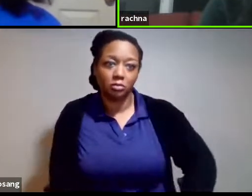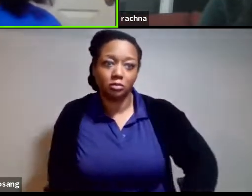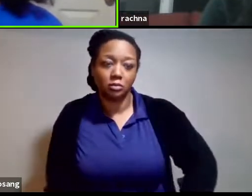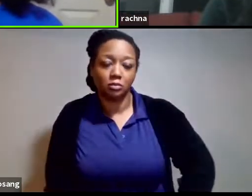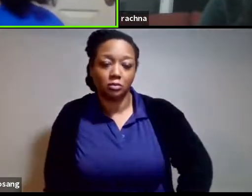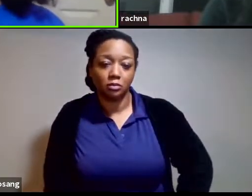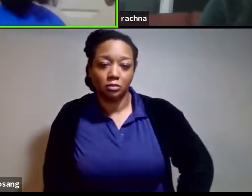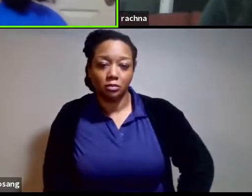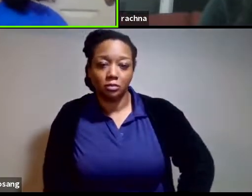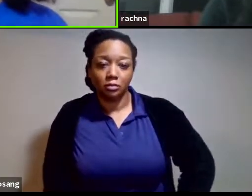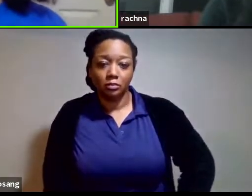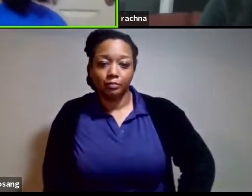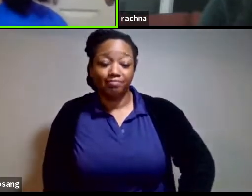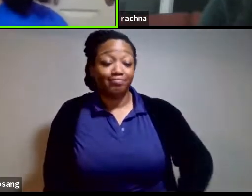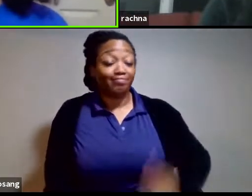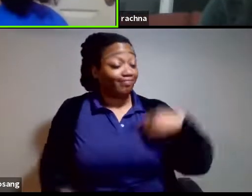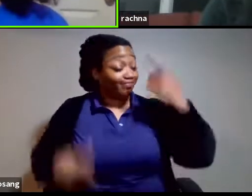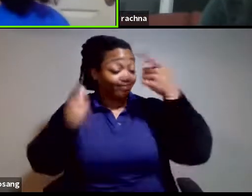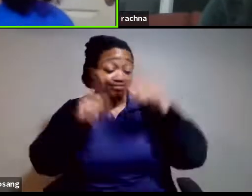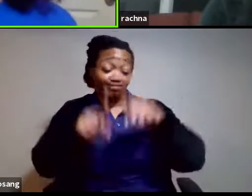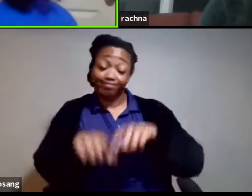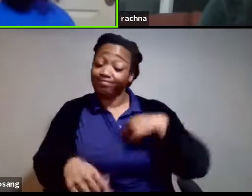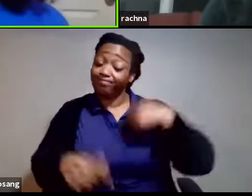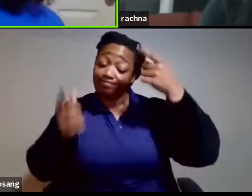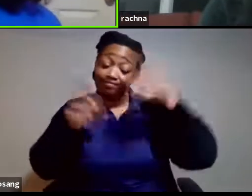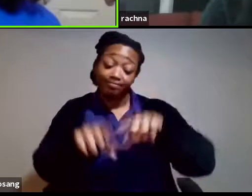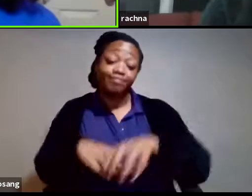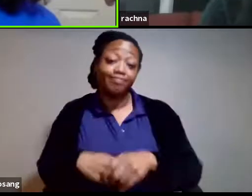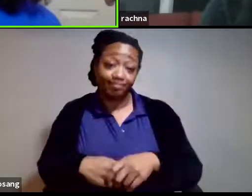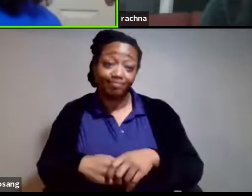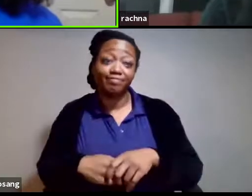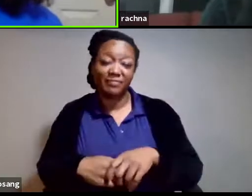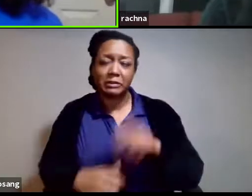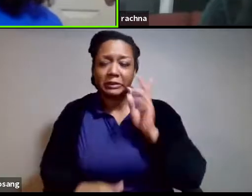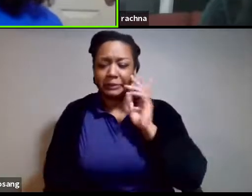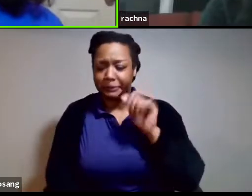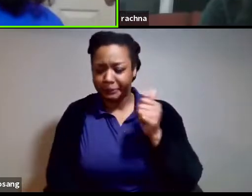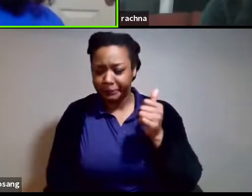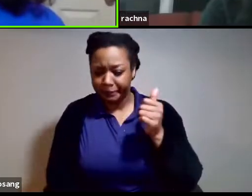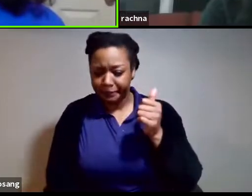I would completely agree with you on that. Let's see.